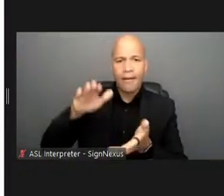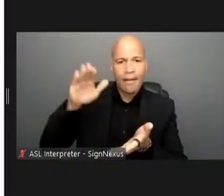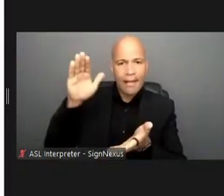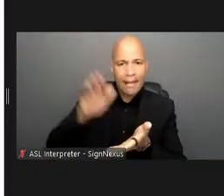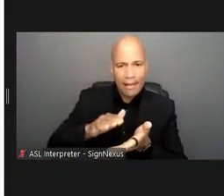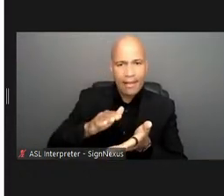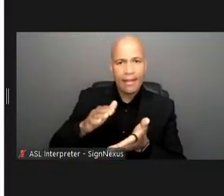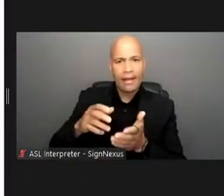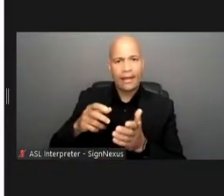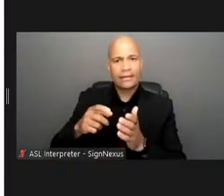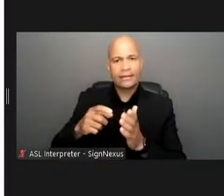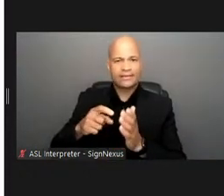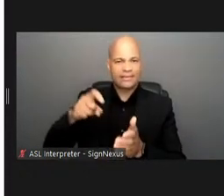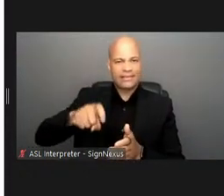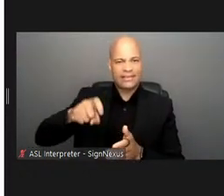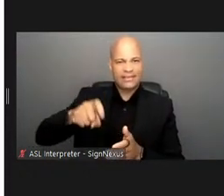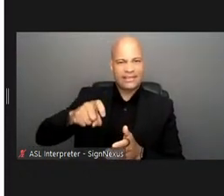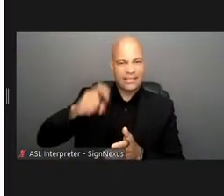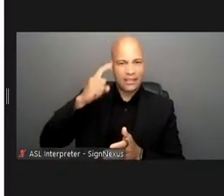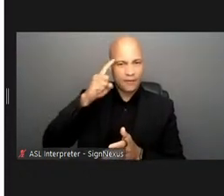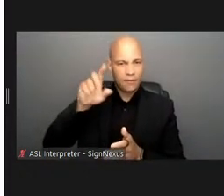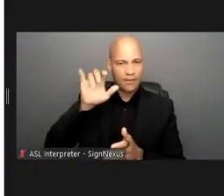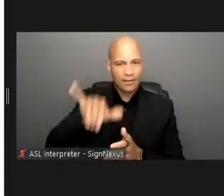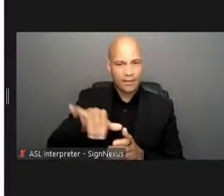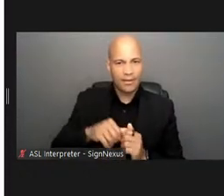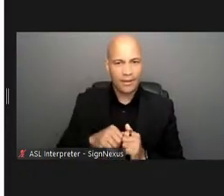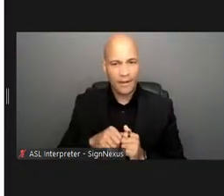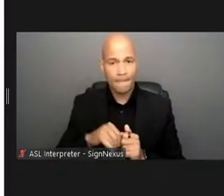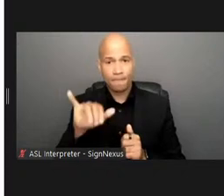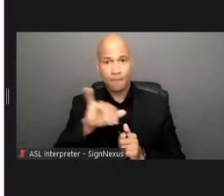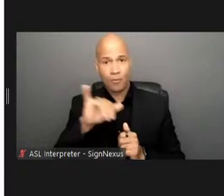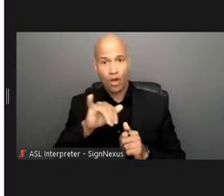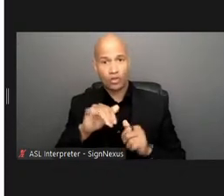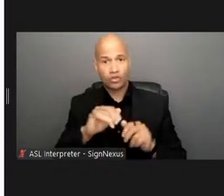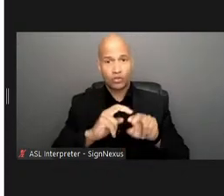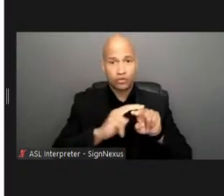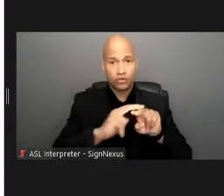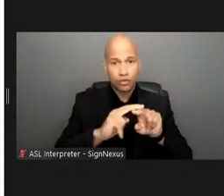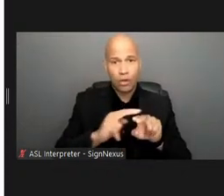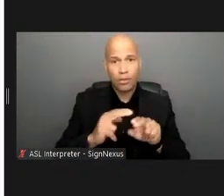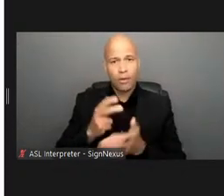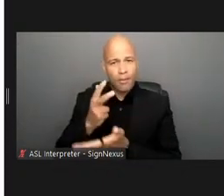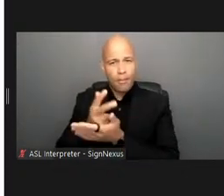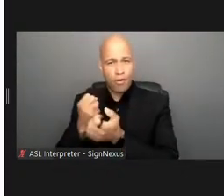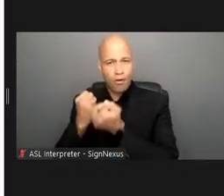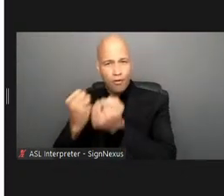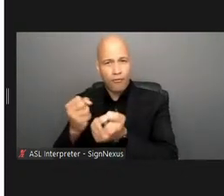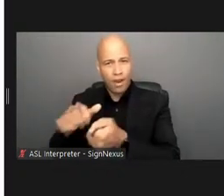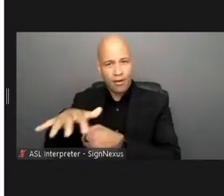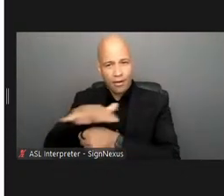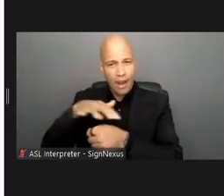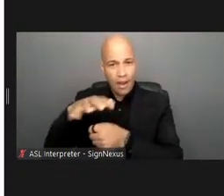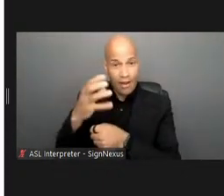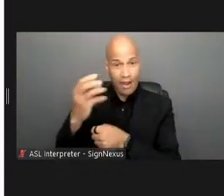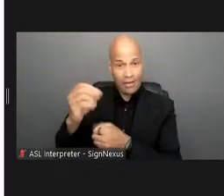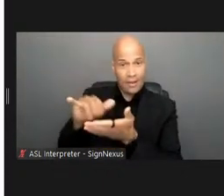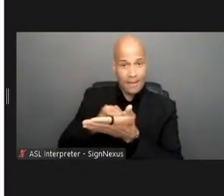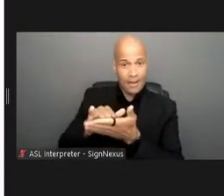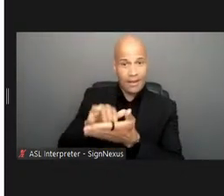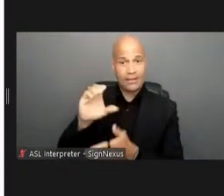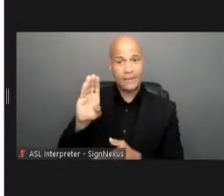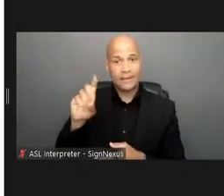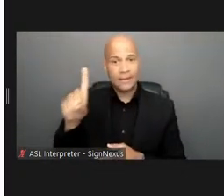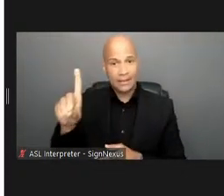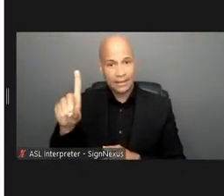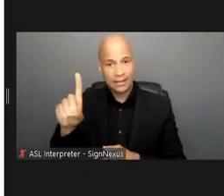an increased parking demand at Subway and Commuter Rail stations and park and ride facilities outside of the Manhattan Central business district